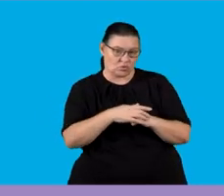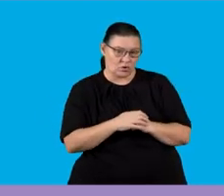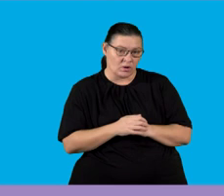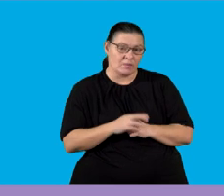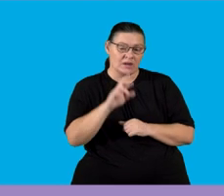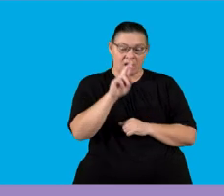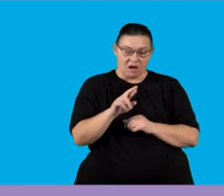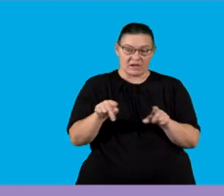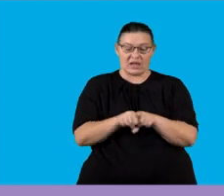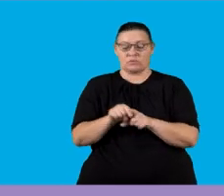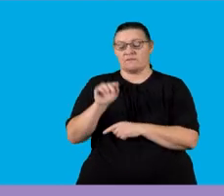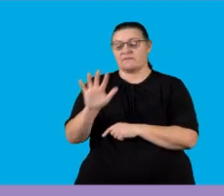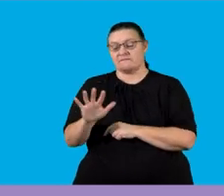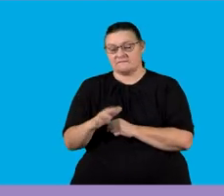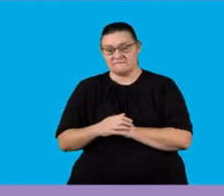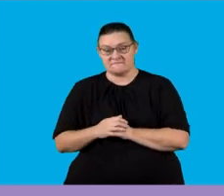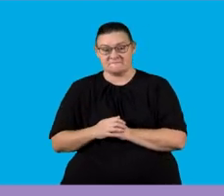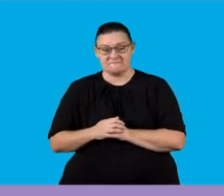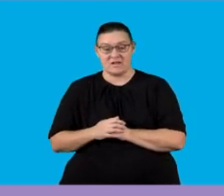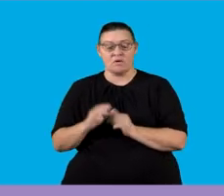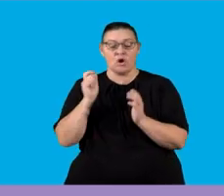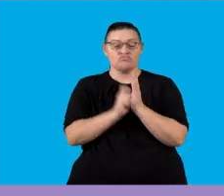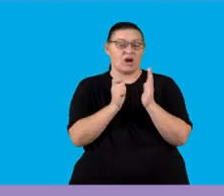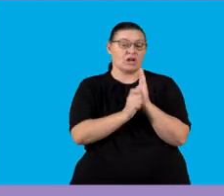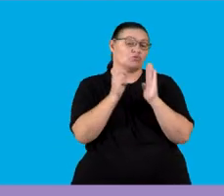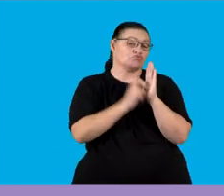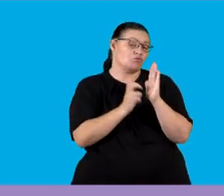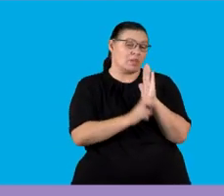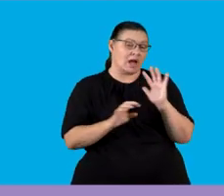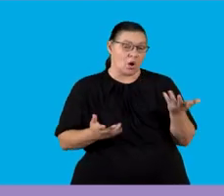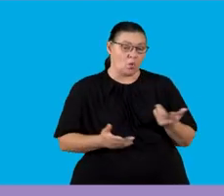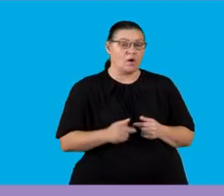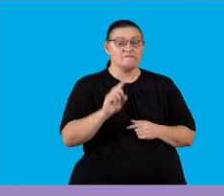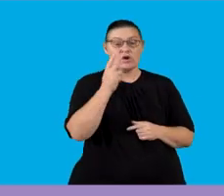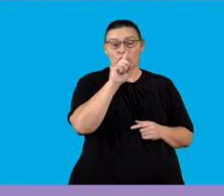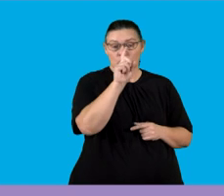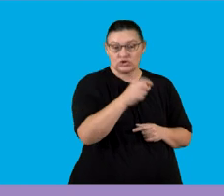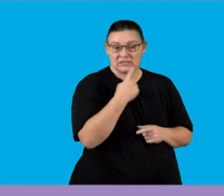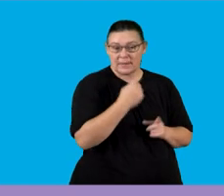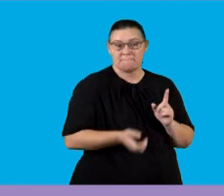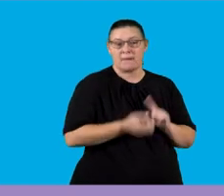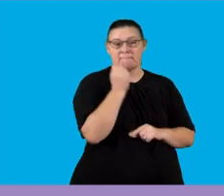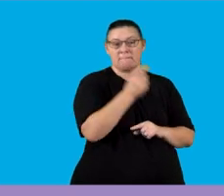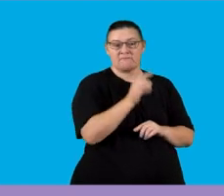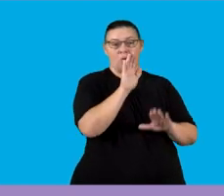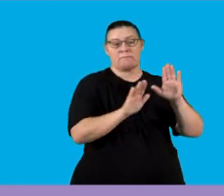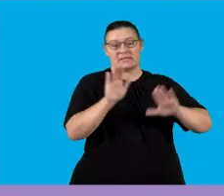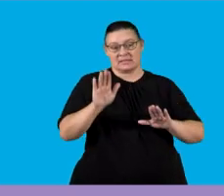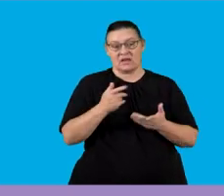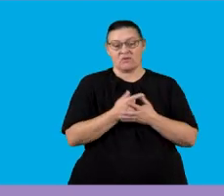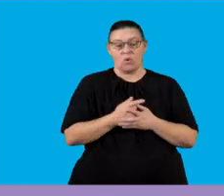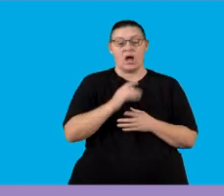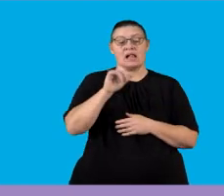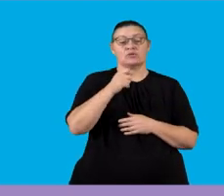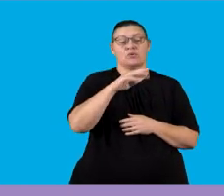in algebraic form. Well, we are going to start off with our ratio, which is the 5. And now